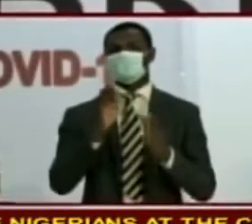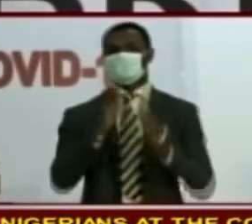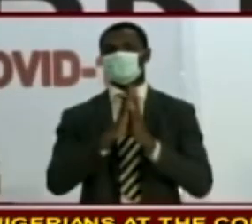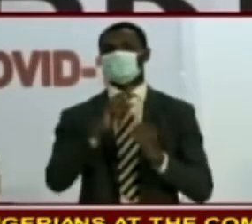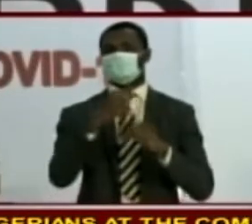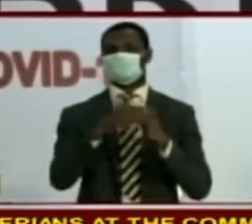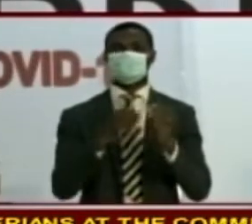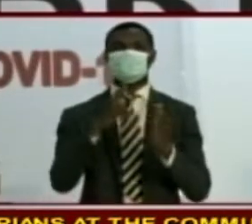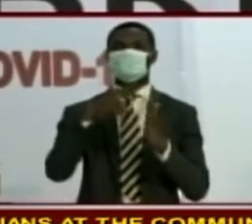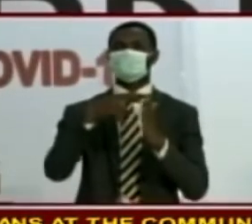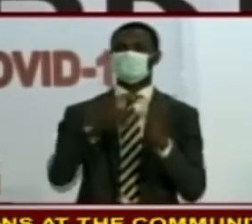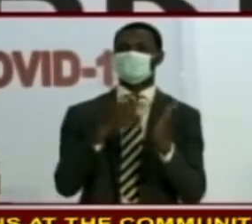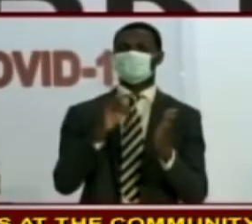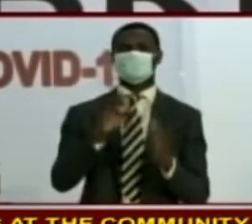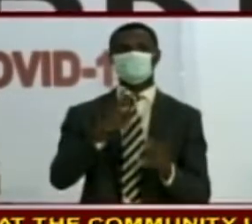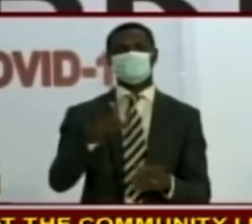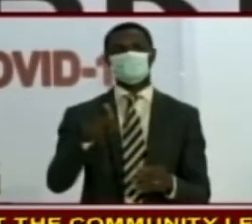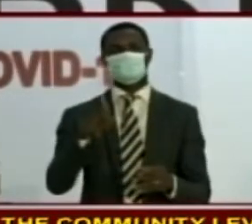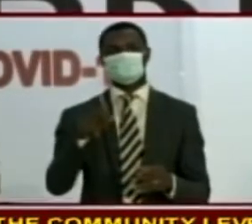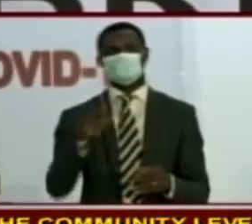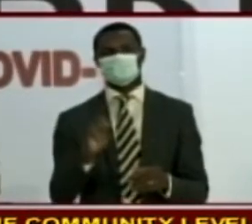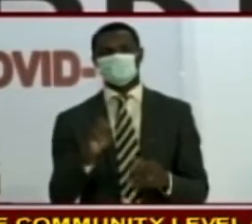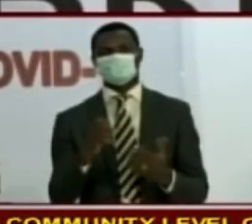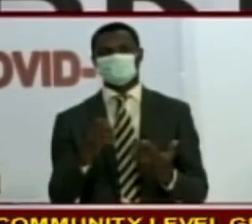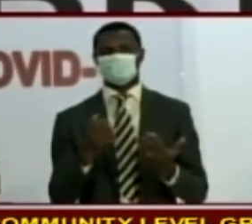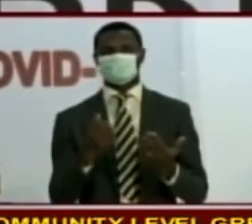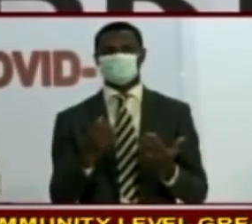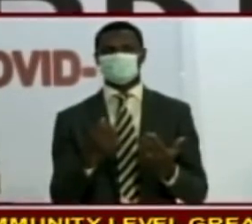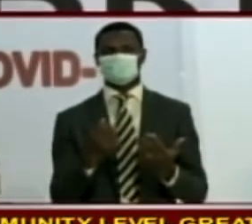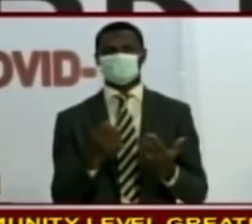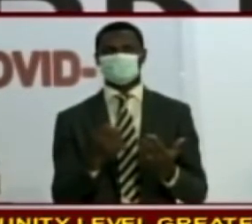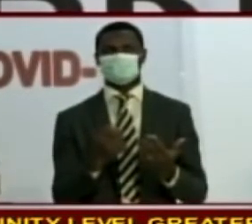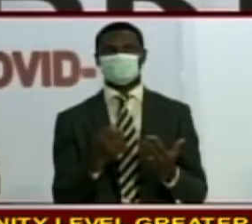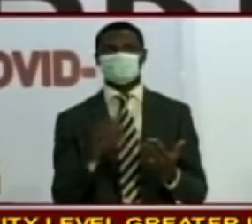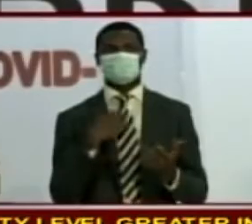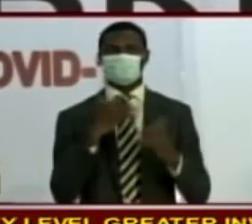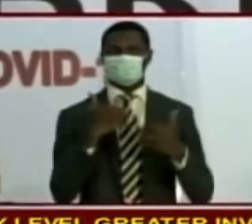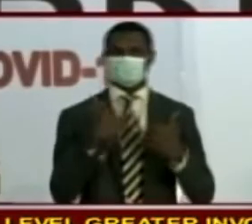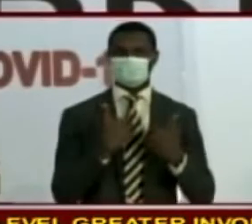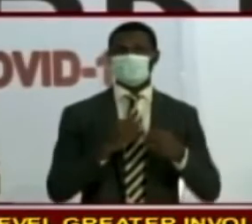reserves for PPE quantification. So we have done a complete